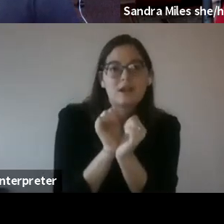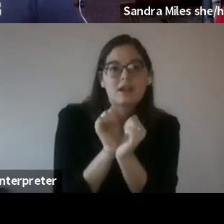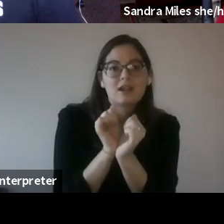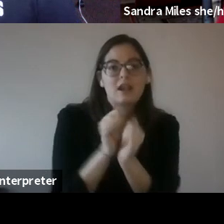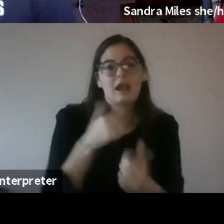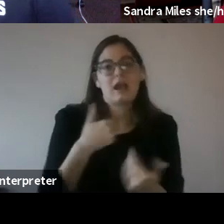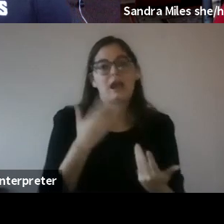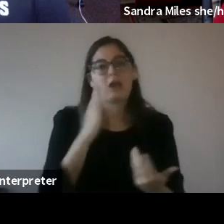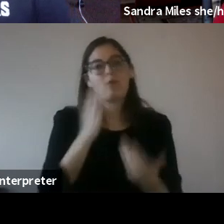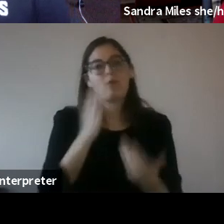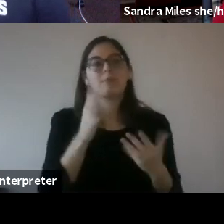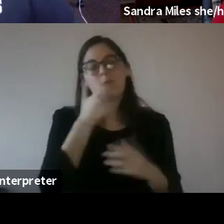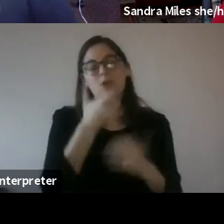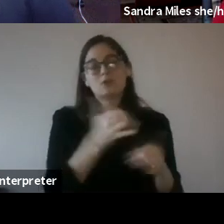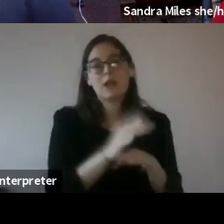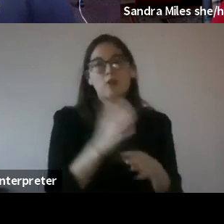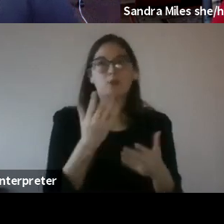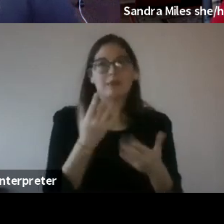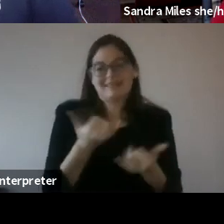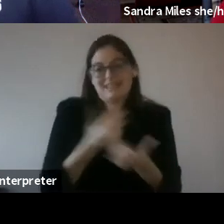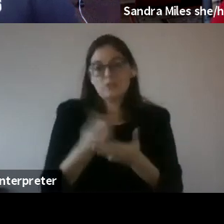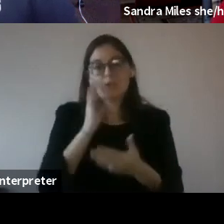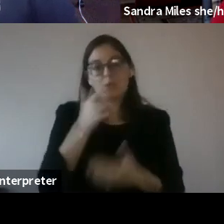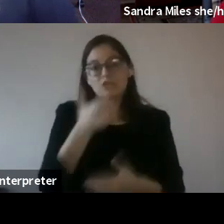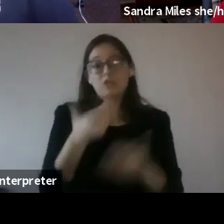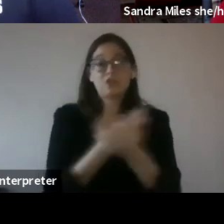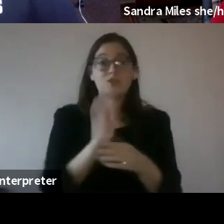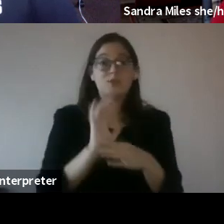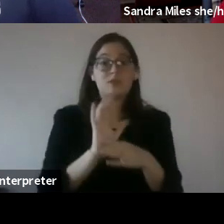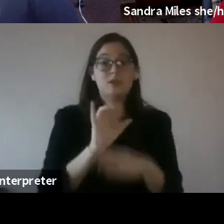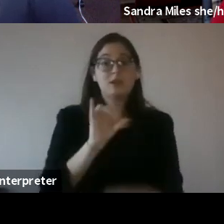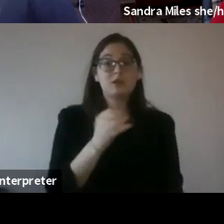watch it tonight or sometime this week, but the new movie Judas and the